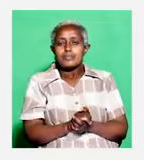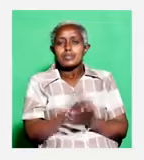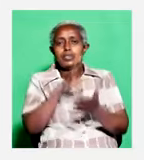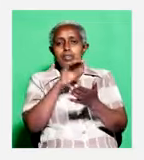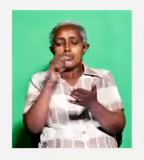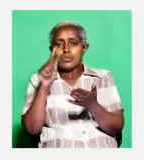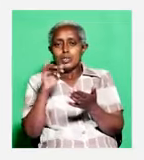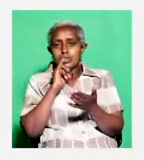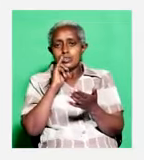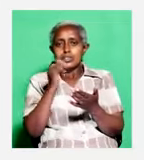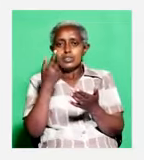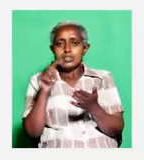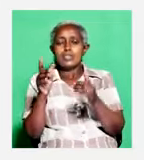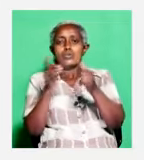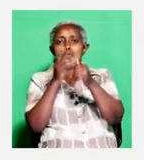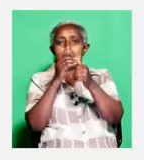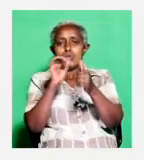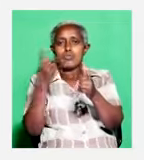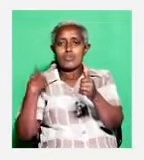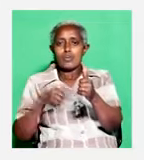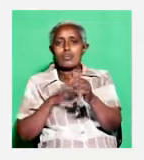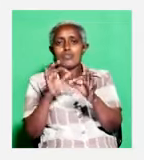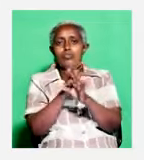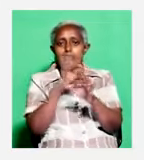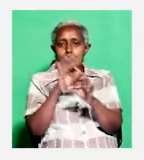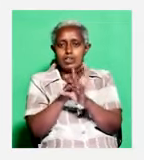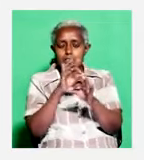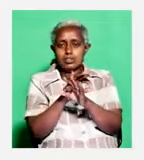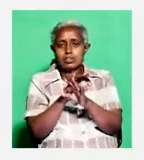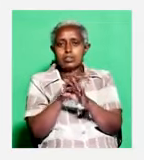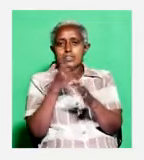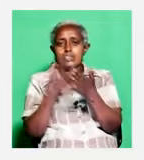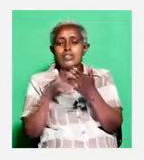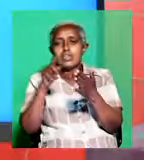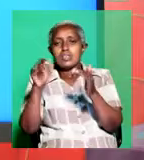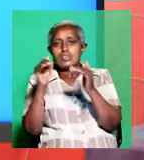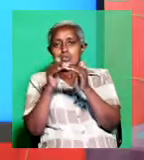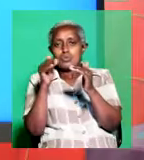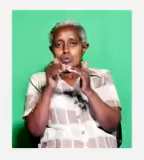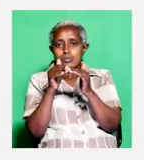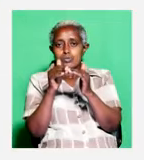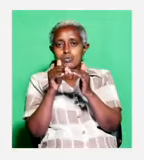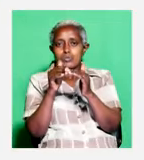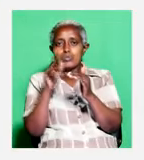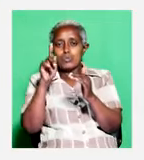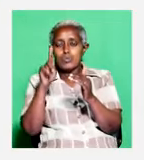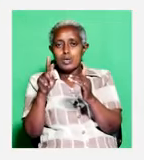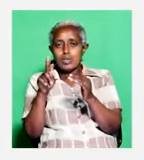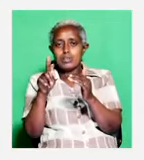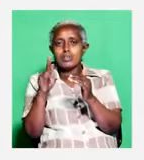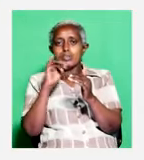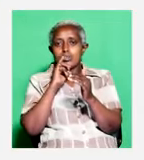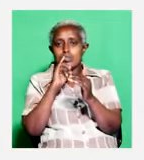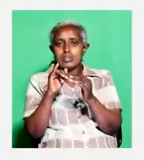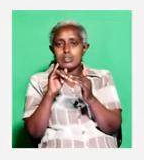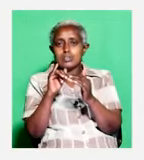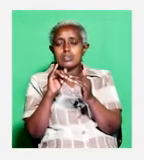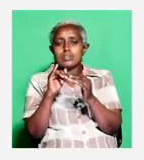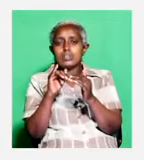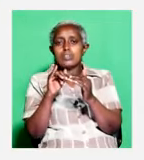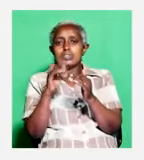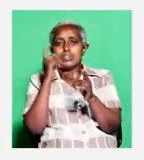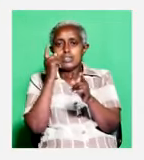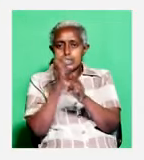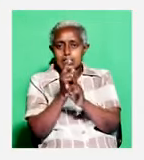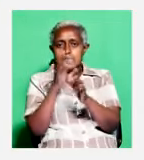And 1 is in the domain of our function. Therefore, this x is equals to 1 is